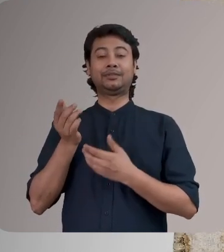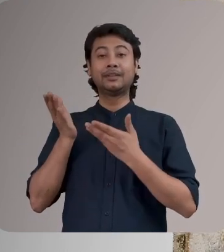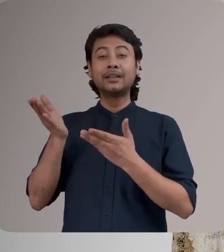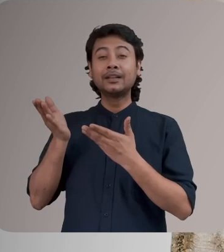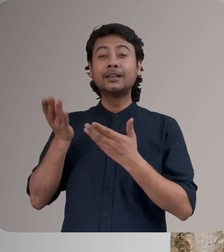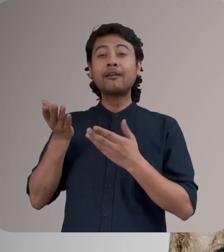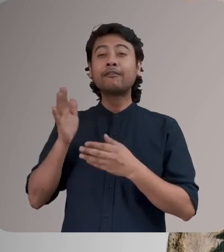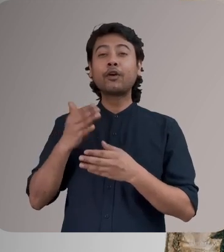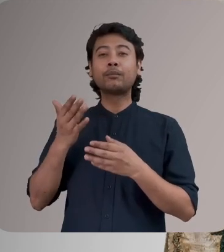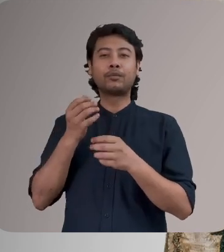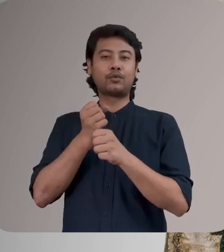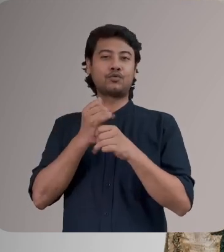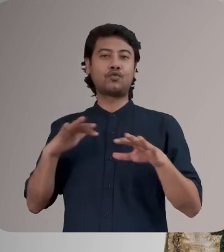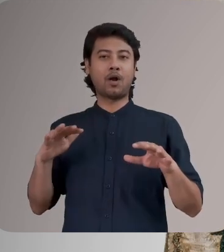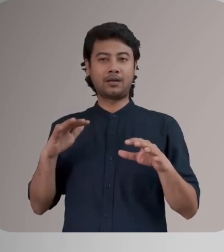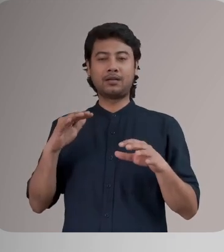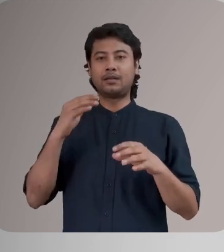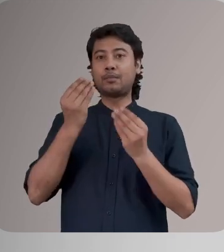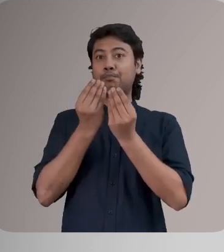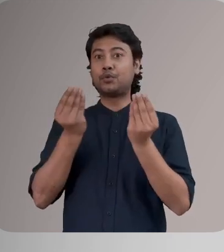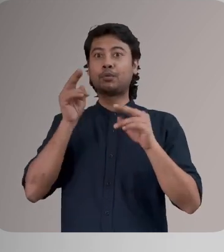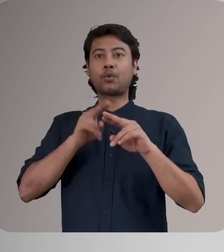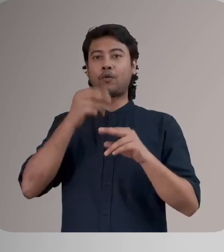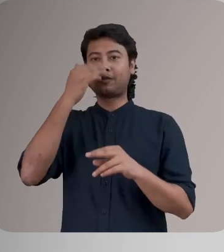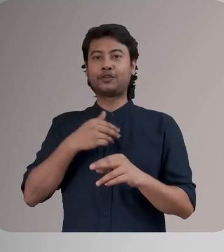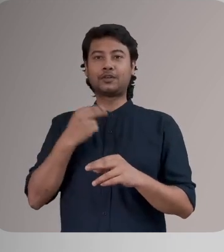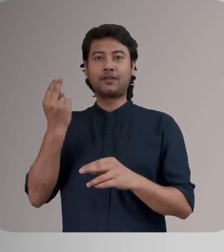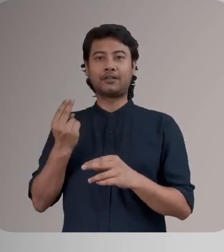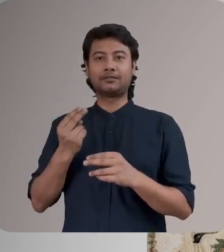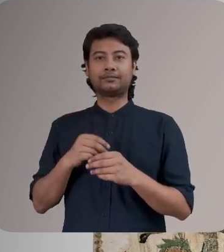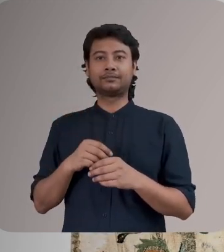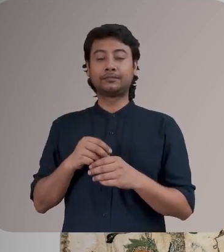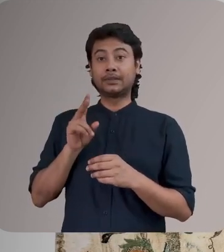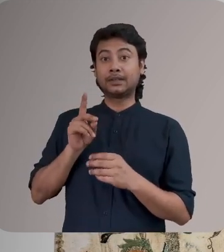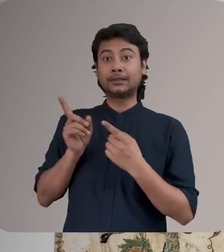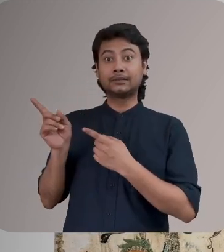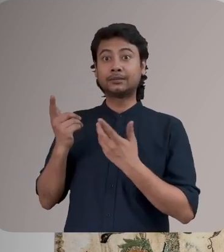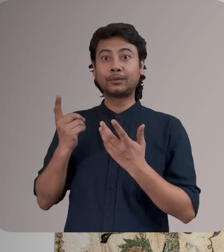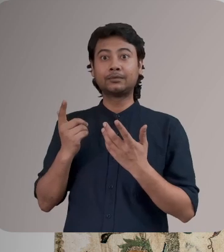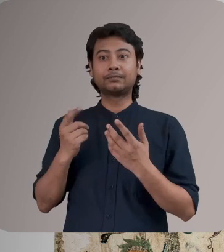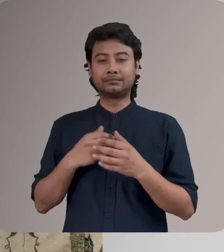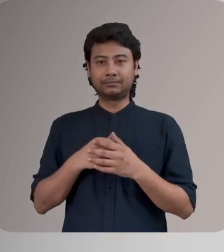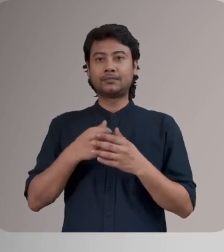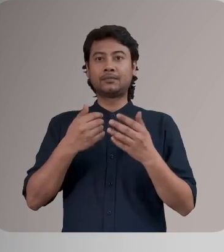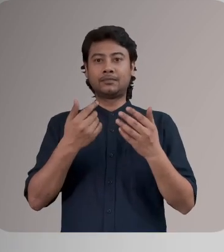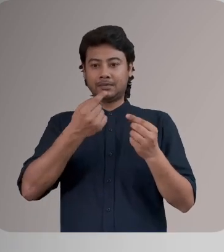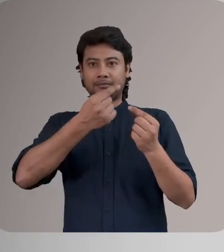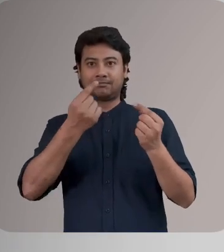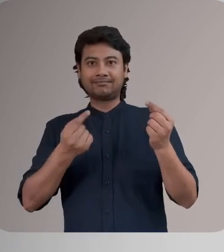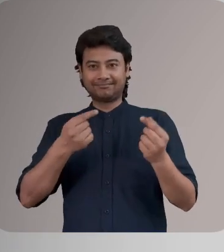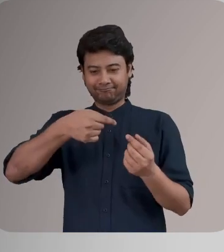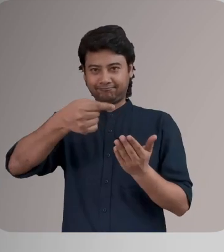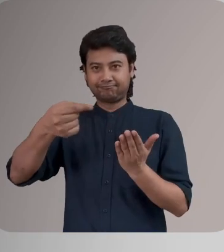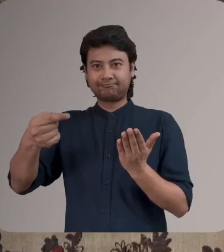ceremonies from the collection of the Museum of Christian Art in Goa. And the other is a Kalamkari Palampore, a type